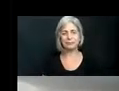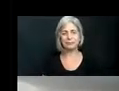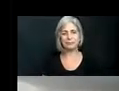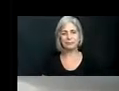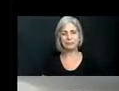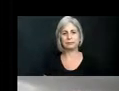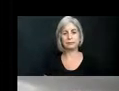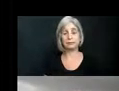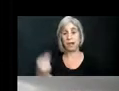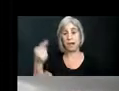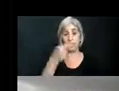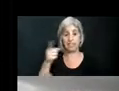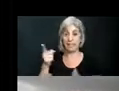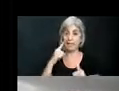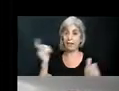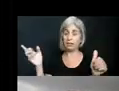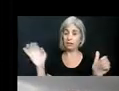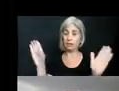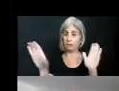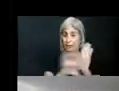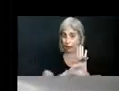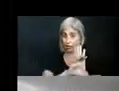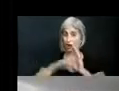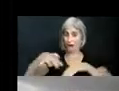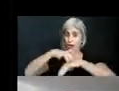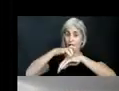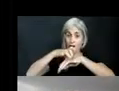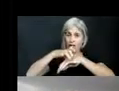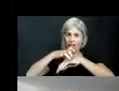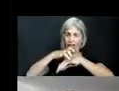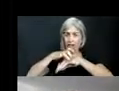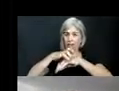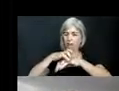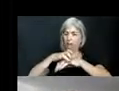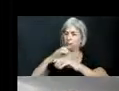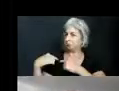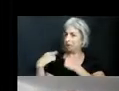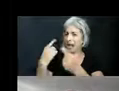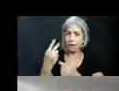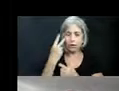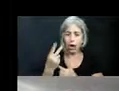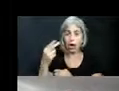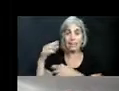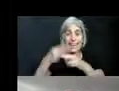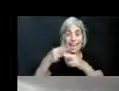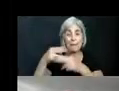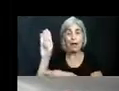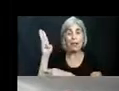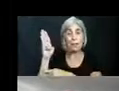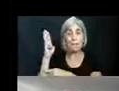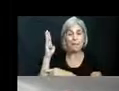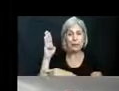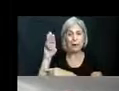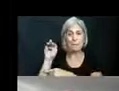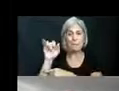So this is the first picture of Earth fully illuminated that any of us ever saw and it's called the Blue Marble and it was taken on the